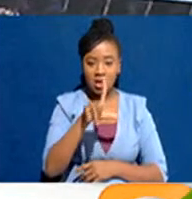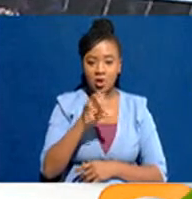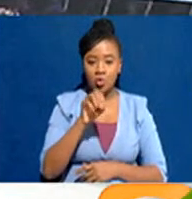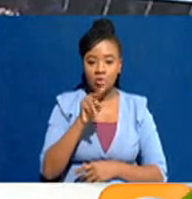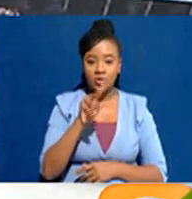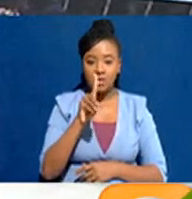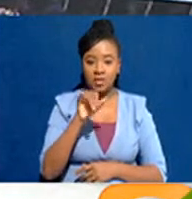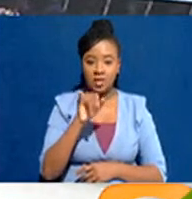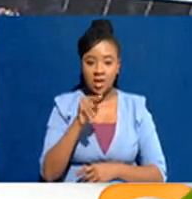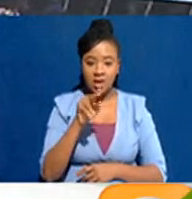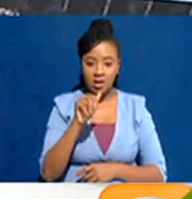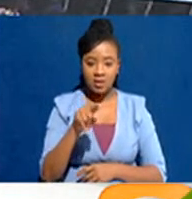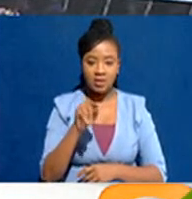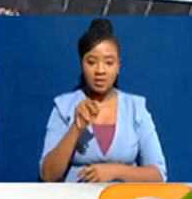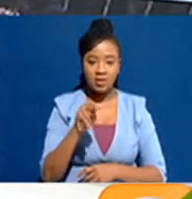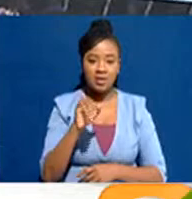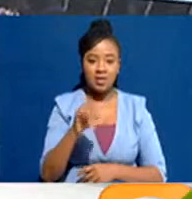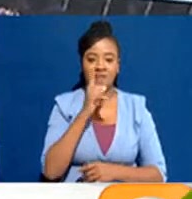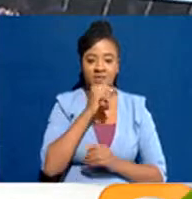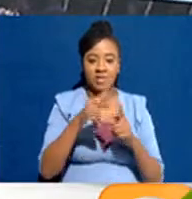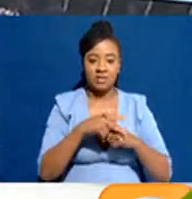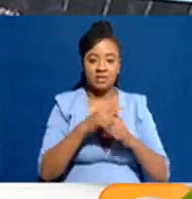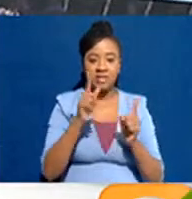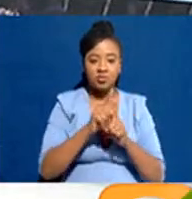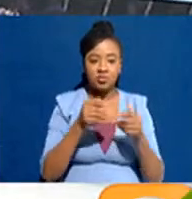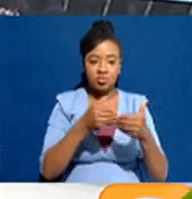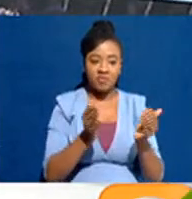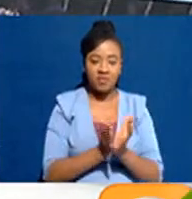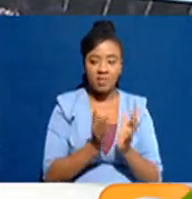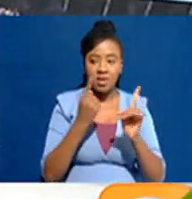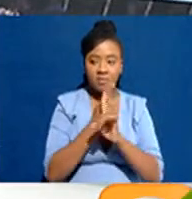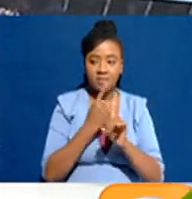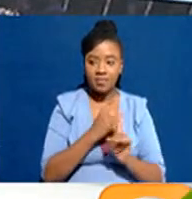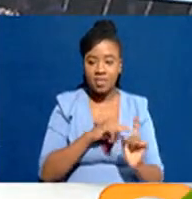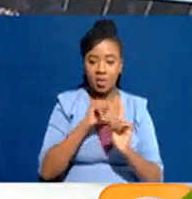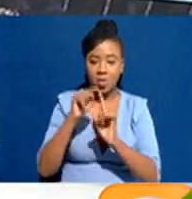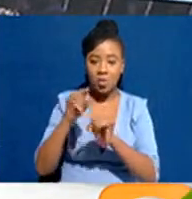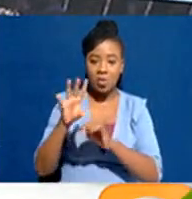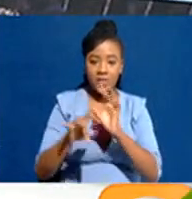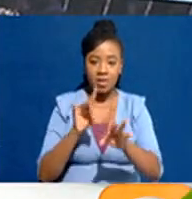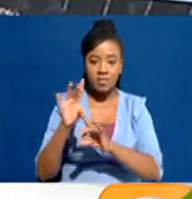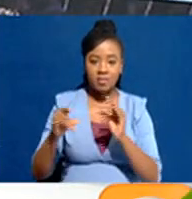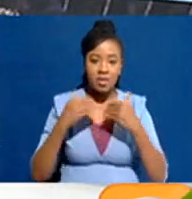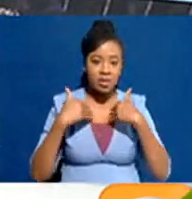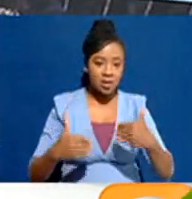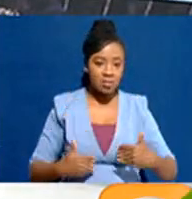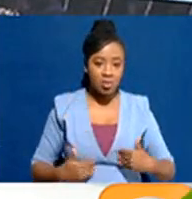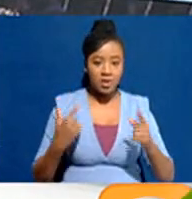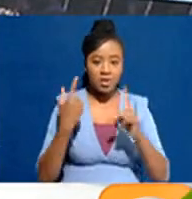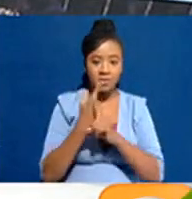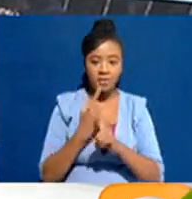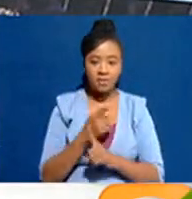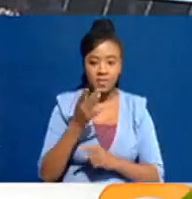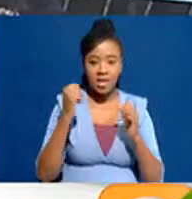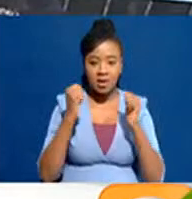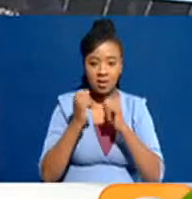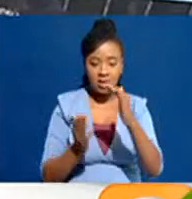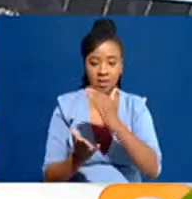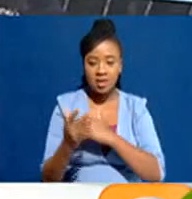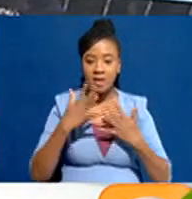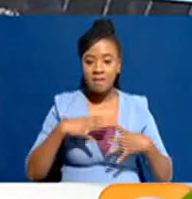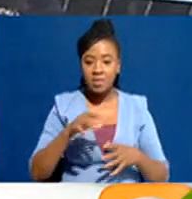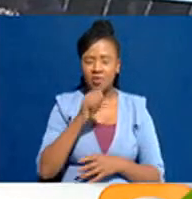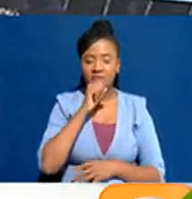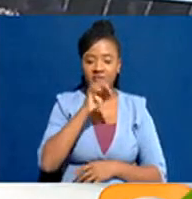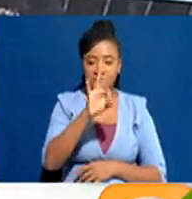with families picking their remains for final rites. The burials began as two bodies remain unidentified at the mortuary. 53 people lost